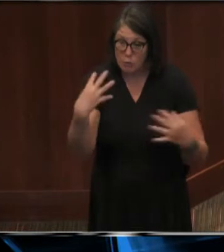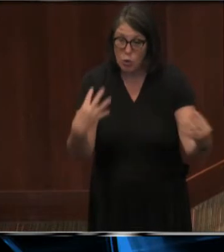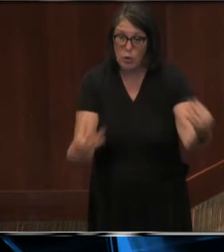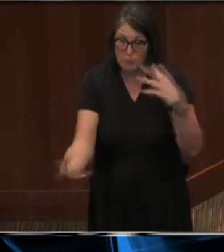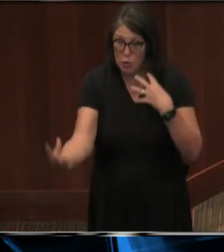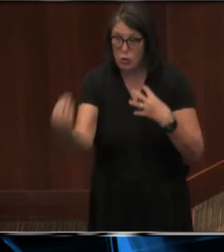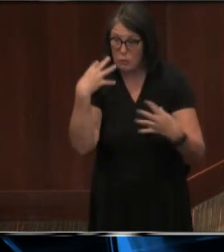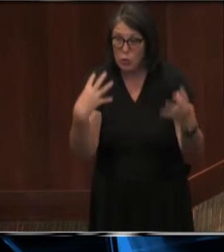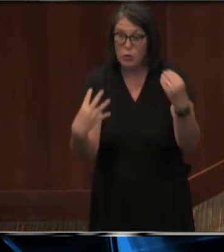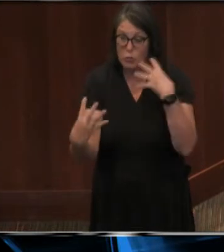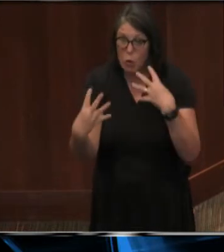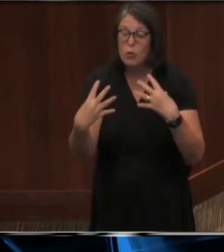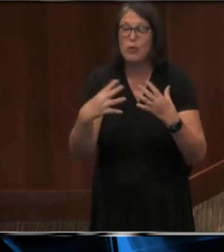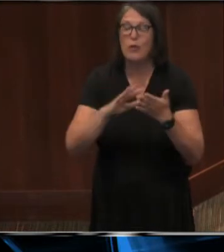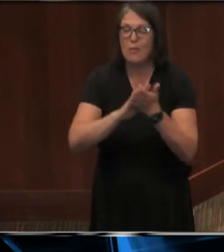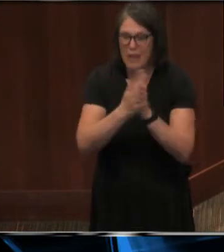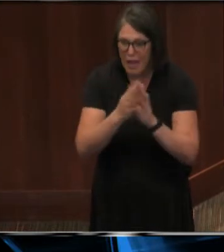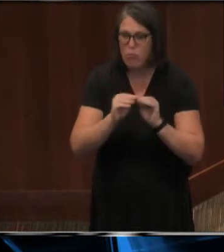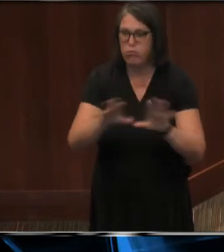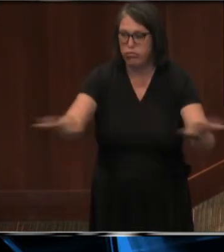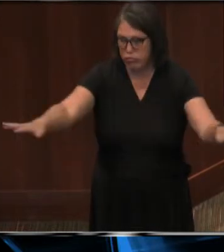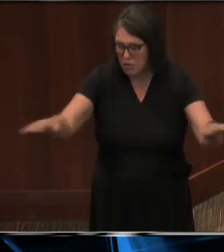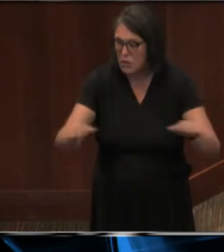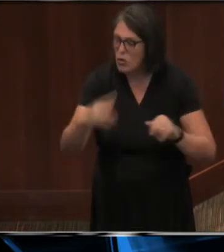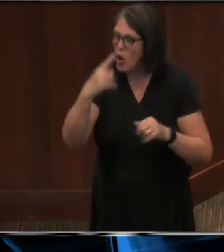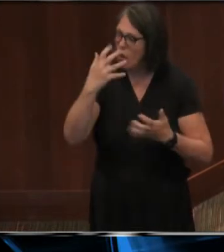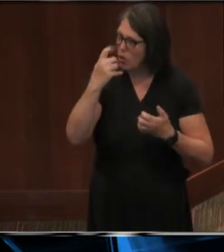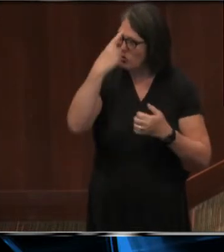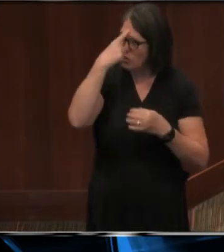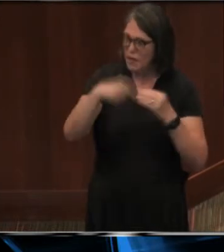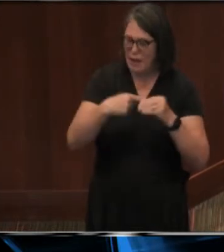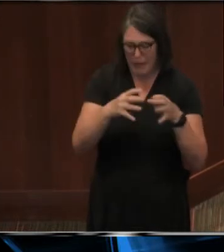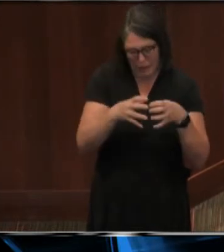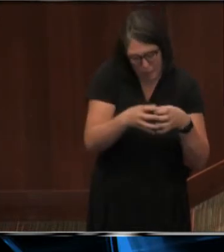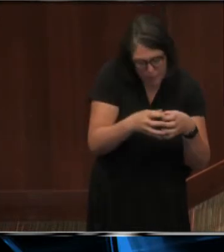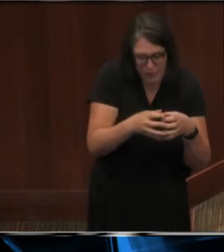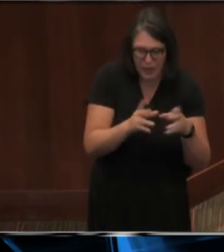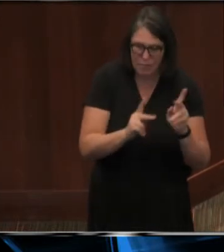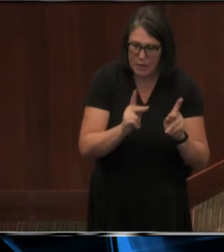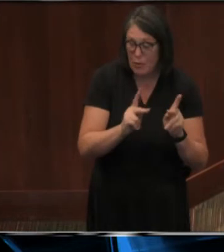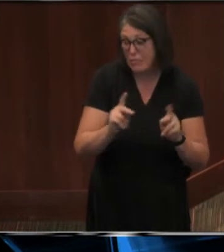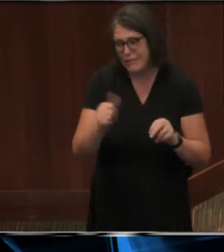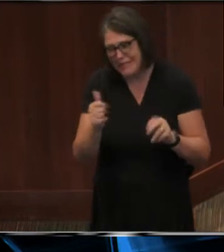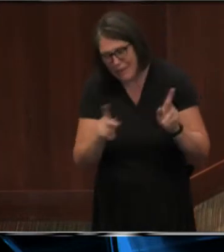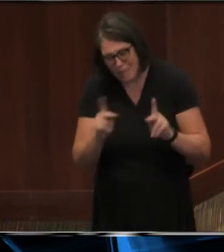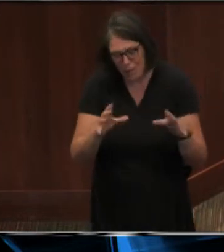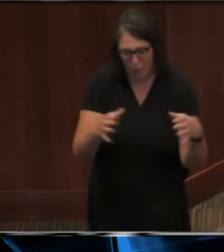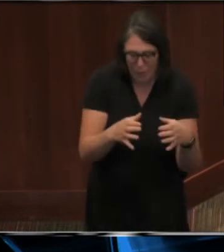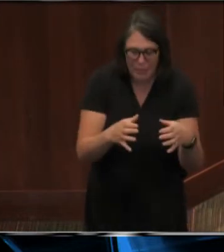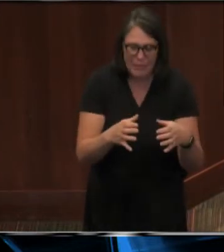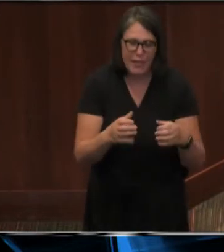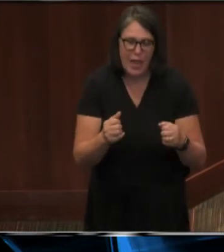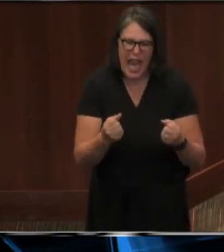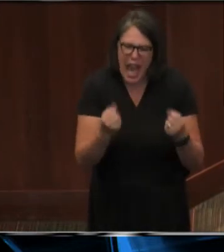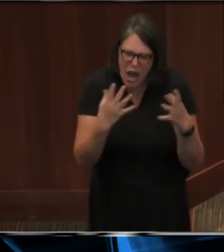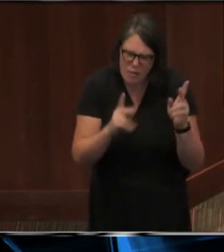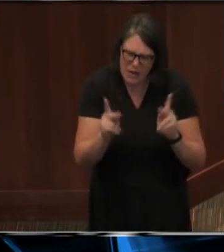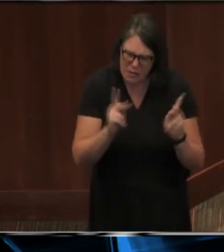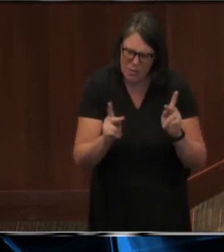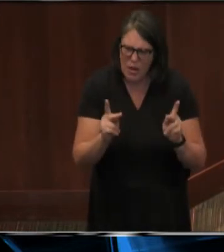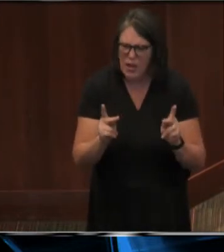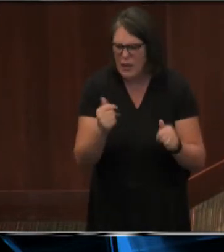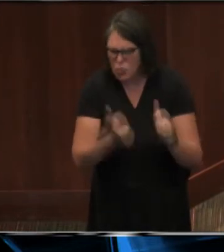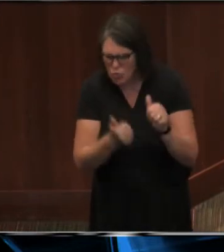infection. So we ask that you think through who your cohort is, the little pod or circle of 10 as we started, and how many and